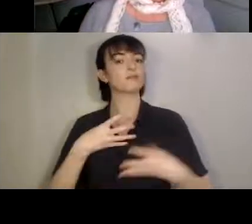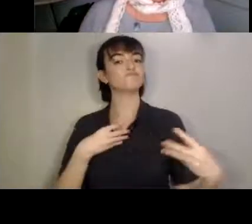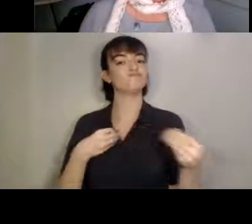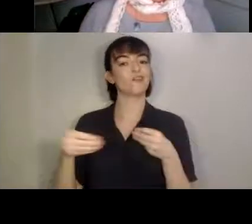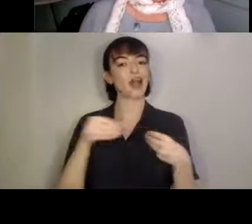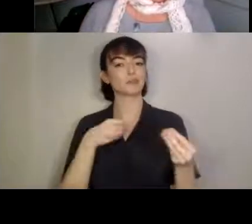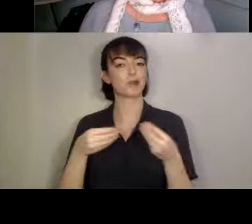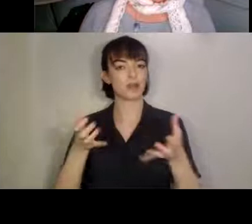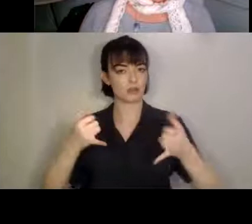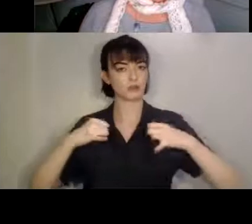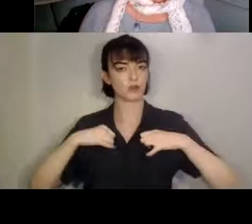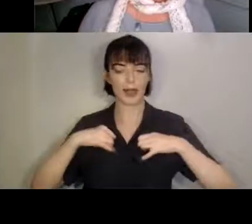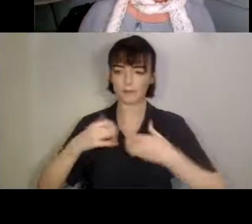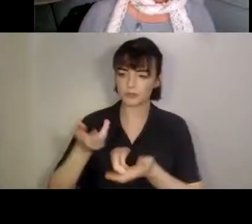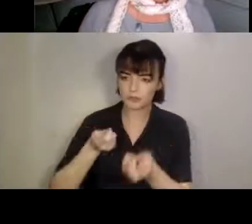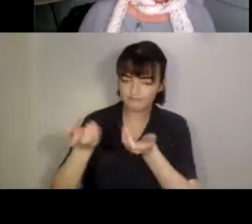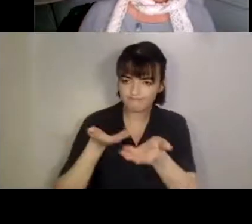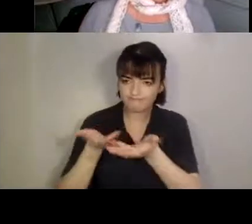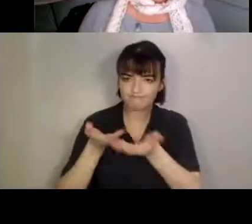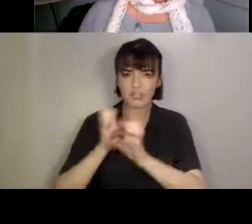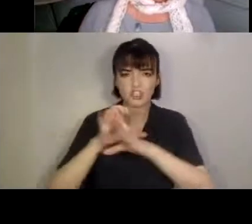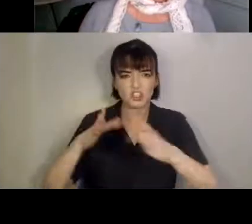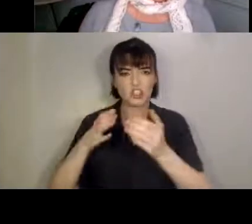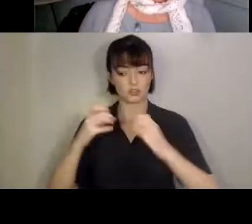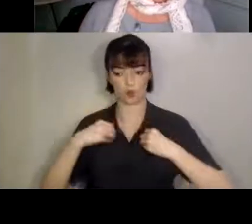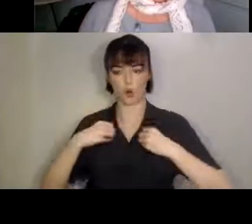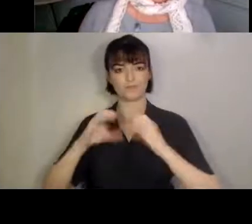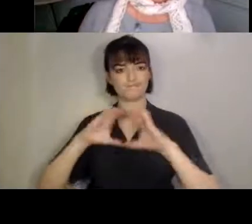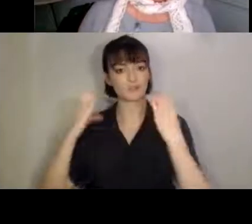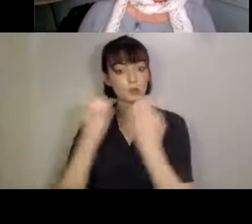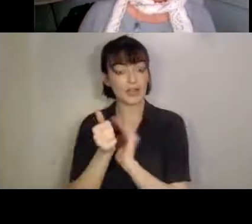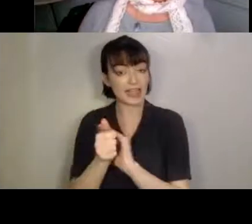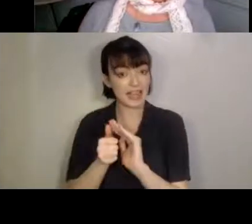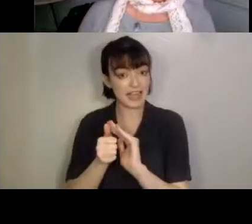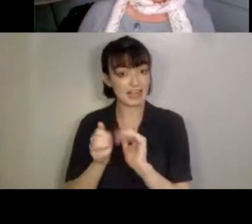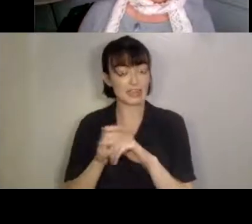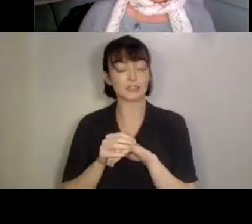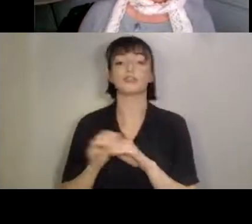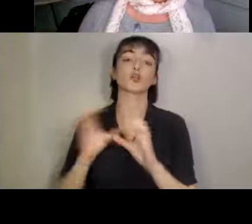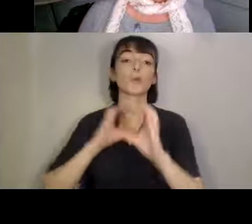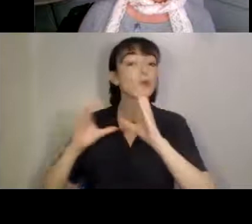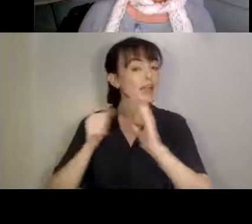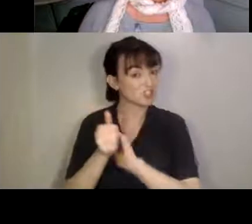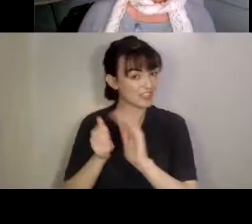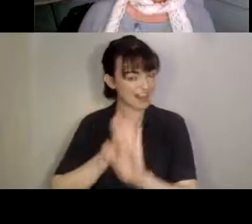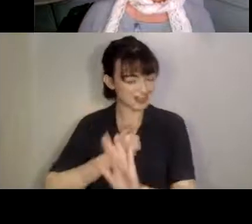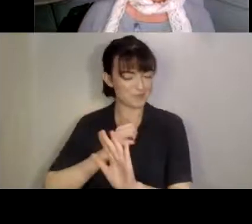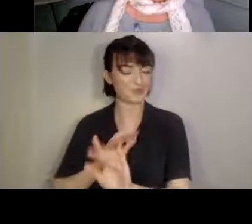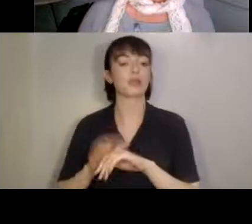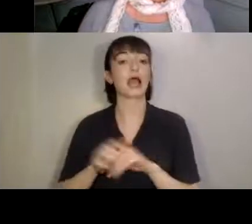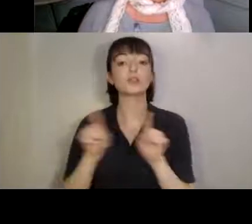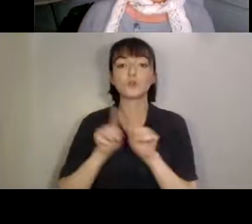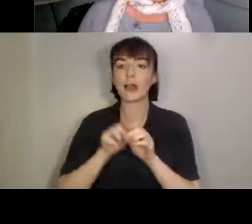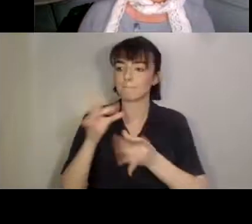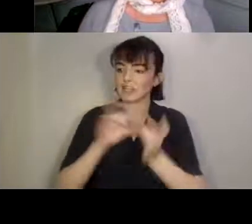accommodate the child's communication skills and to also make the test environment deaf friendly. Sometimes